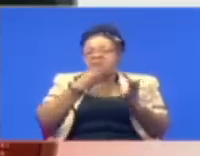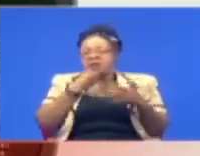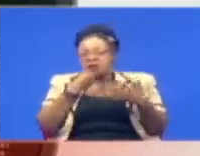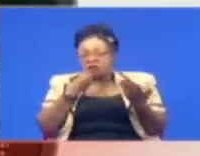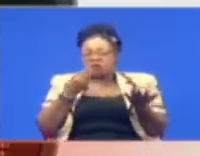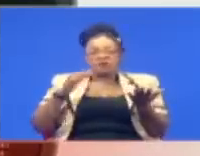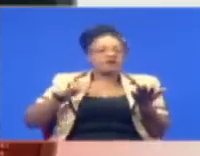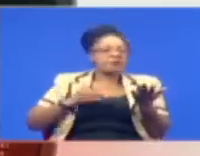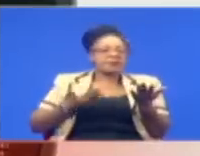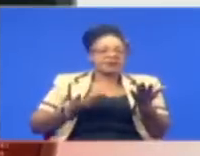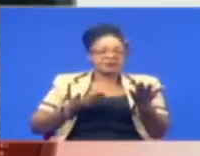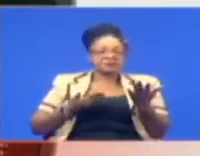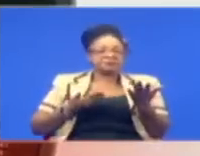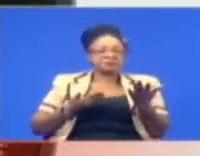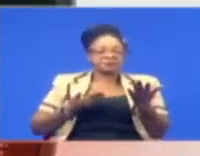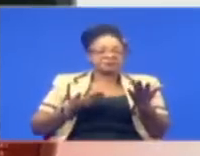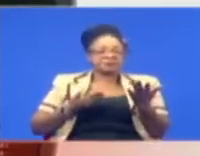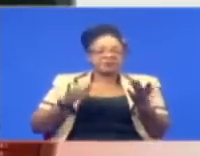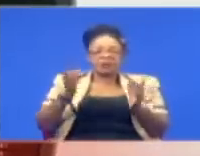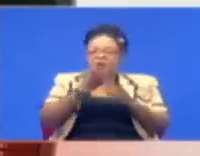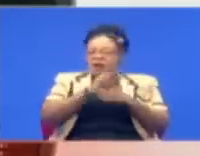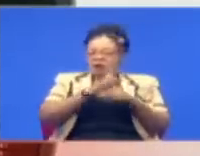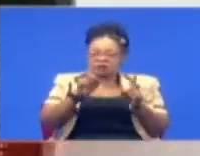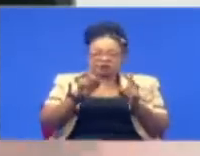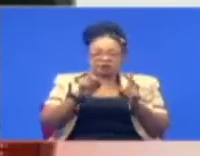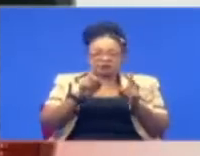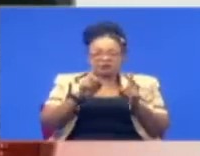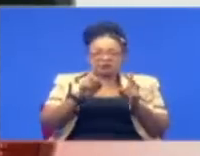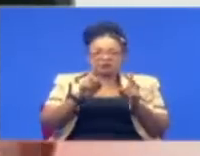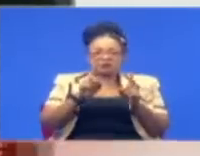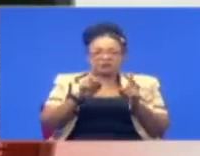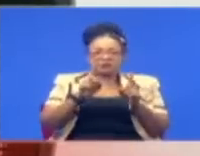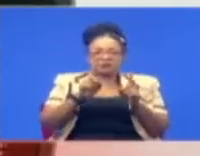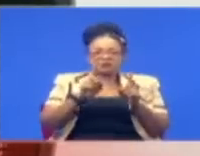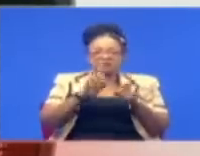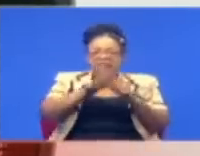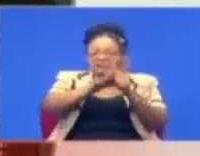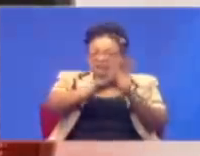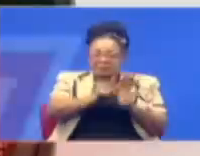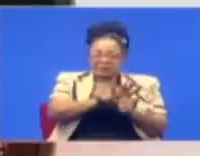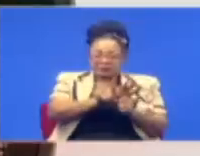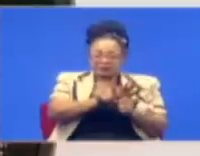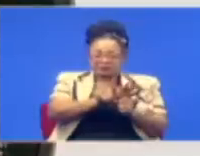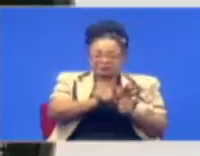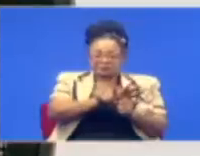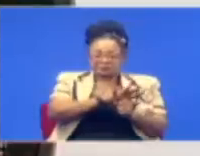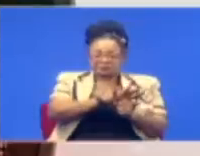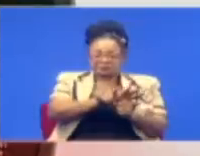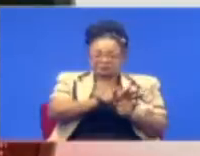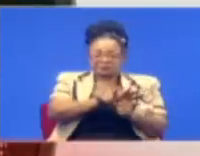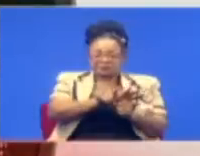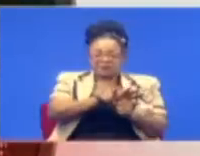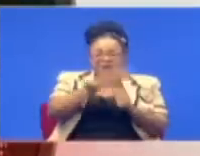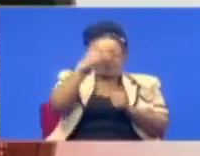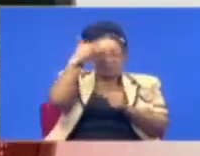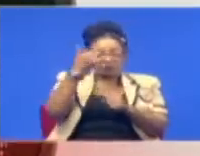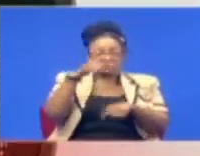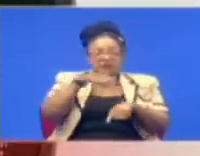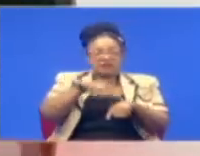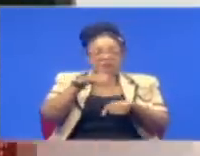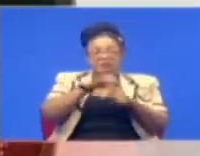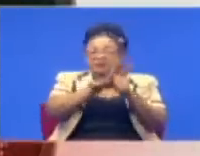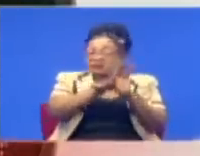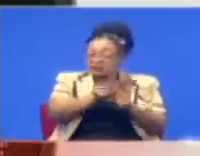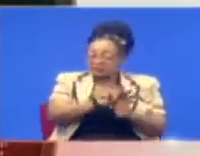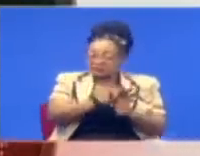female. I will not, so to speak, discriminate, because by discrimination, I